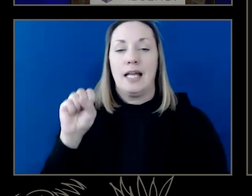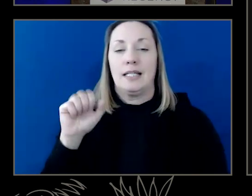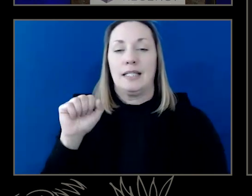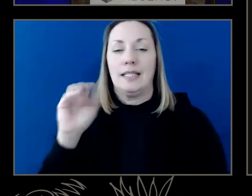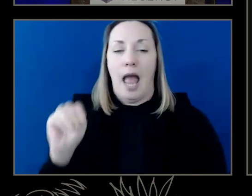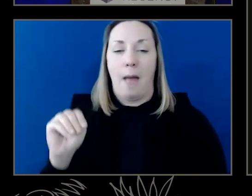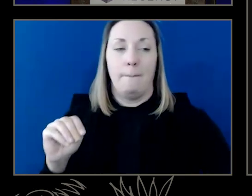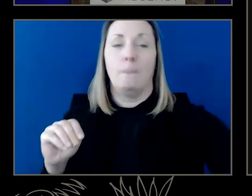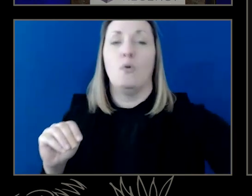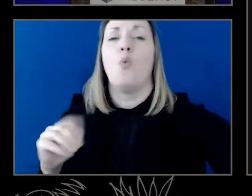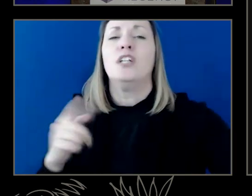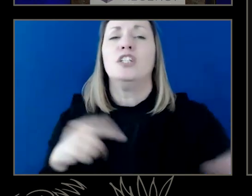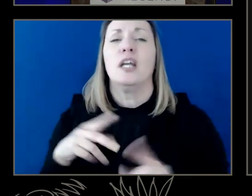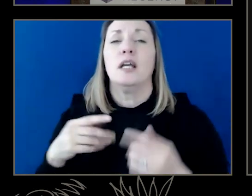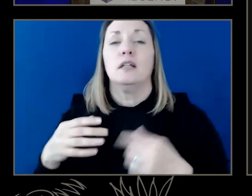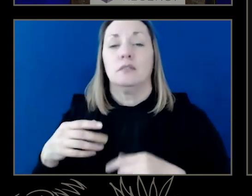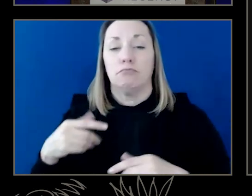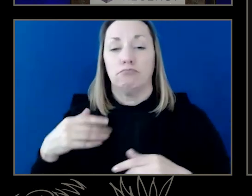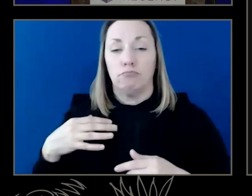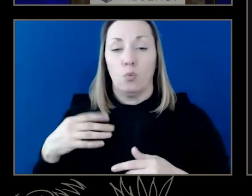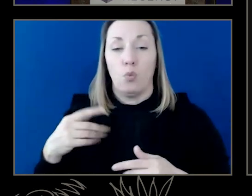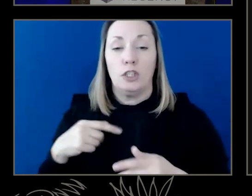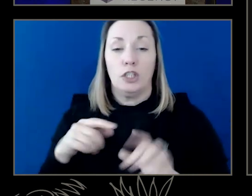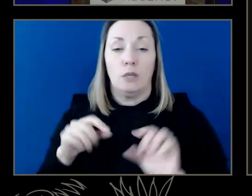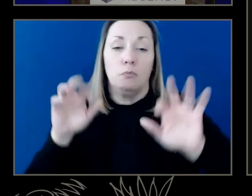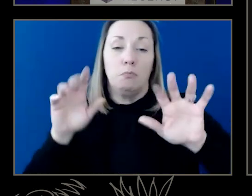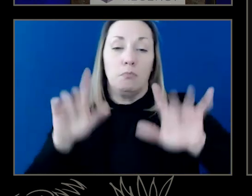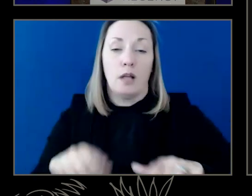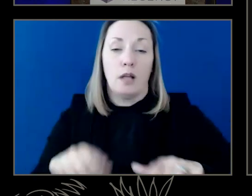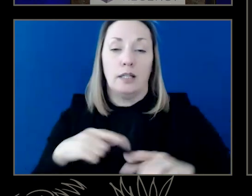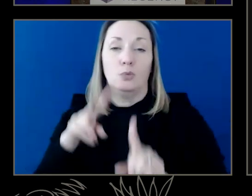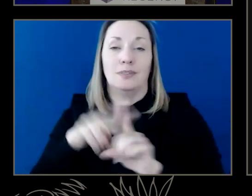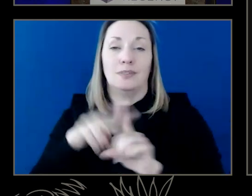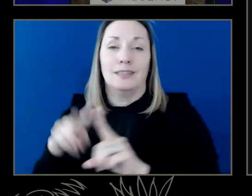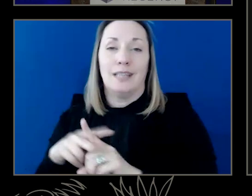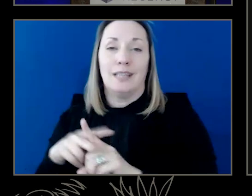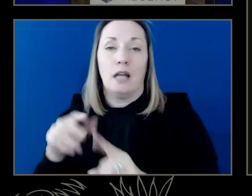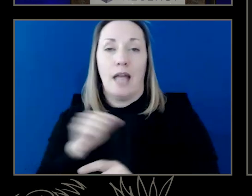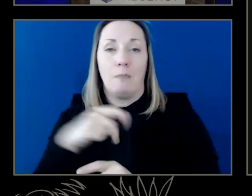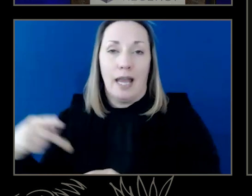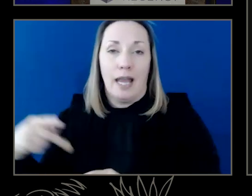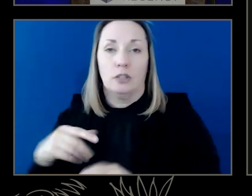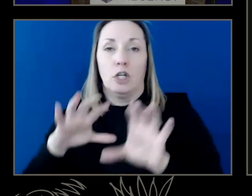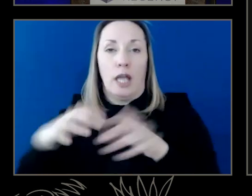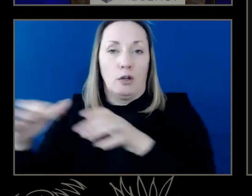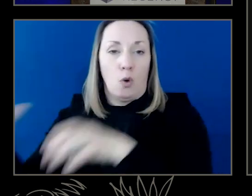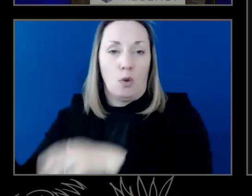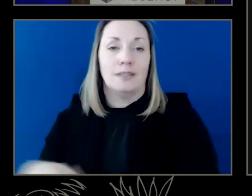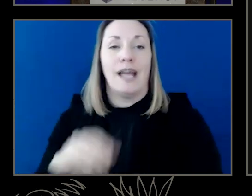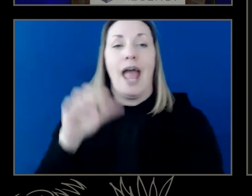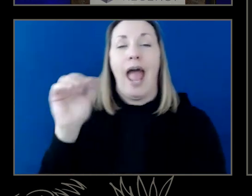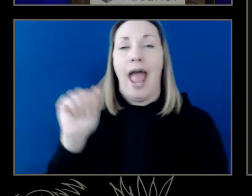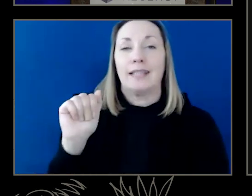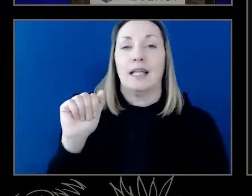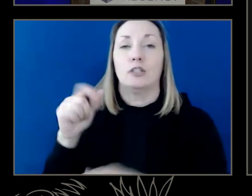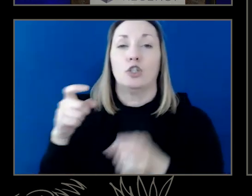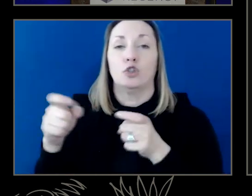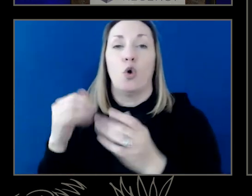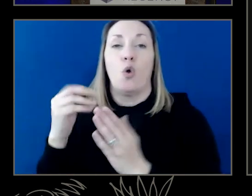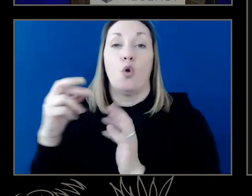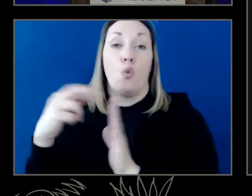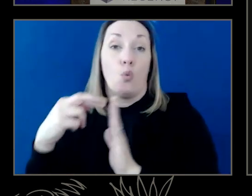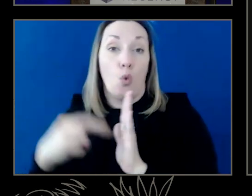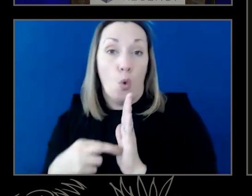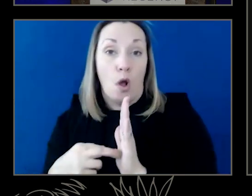assigned categories within which she could take actions. The access control rule is that publishers